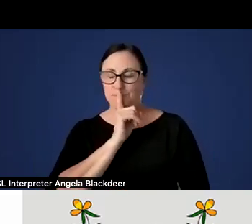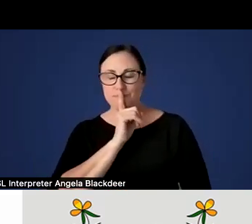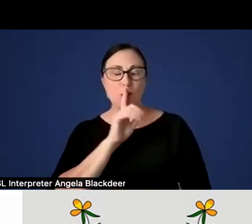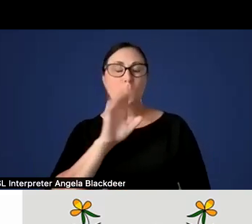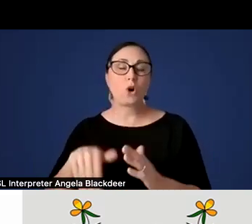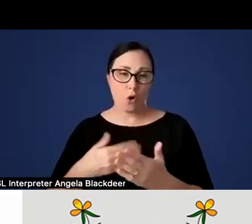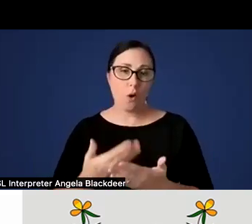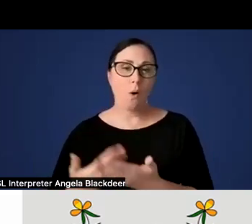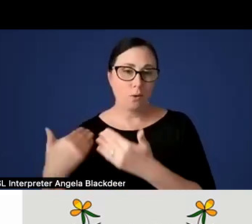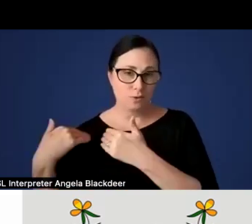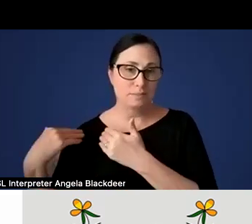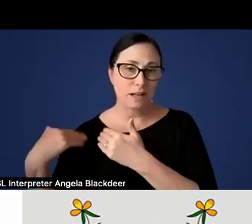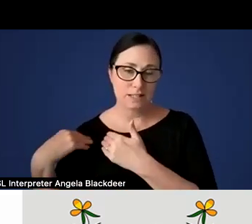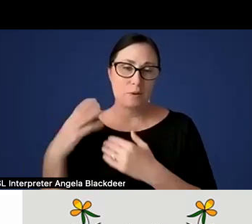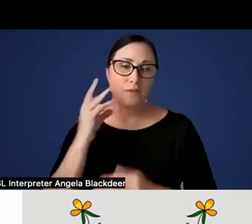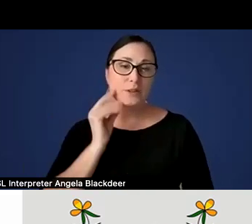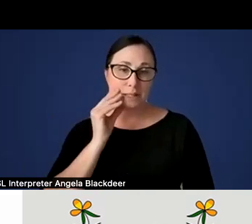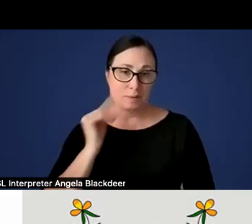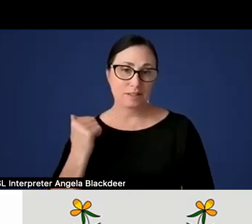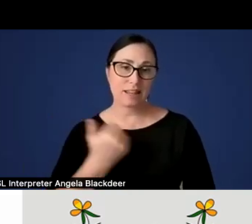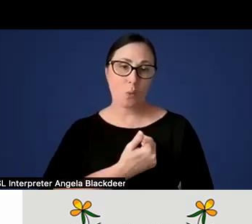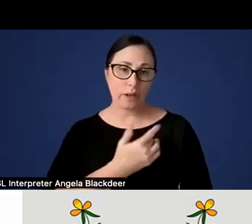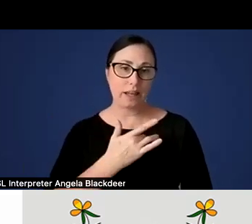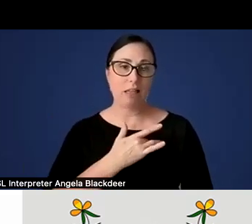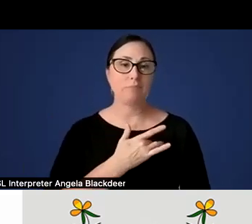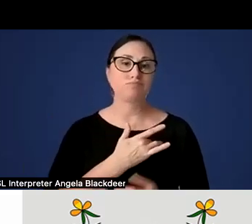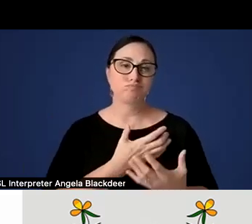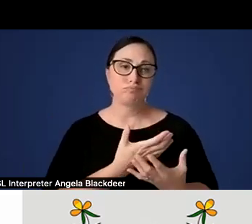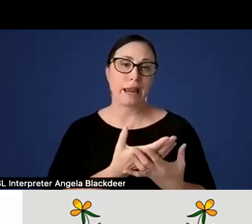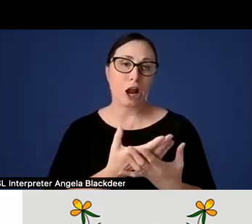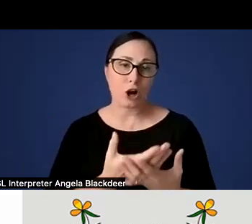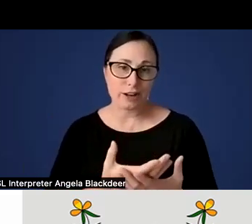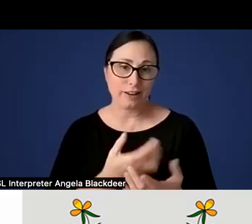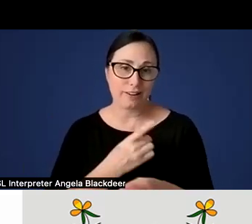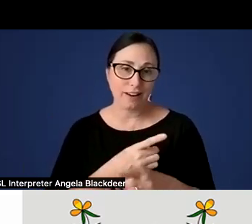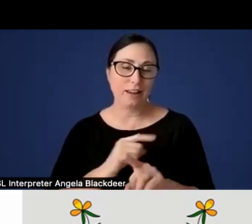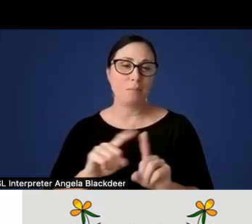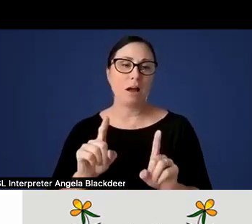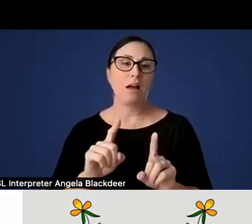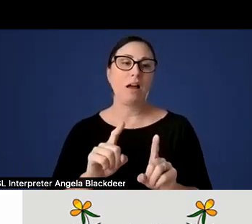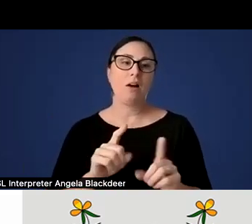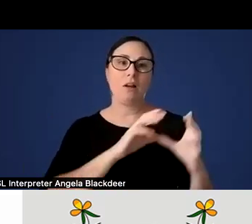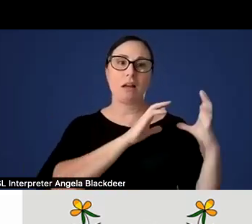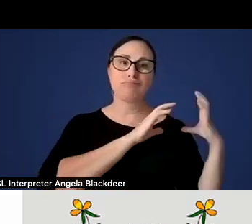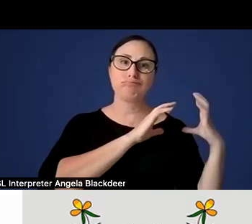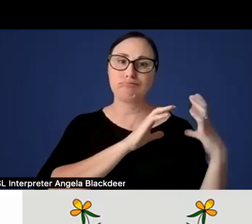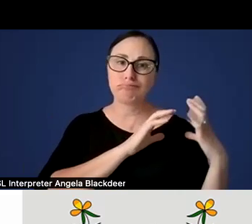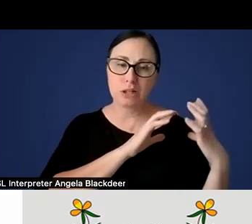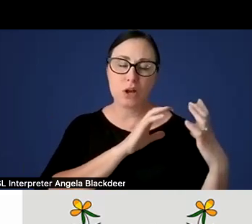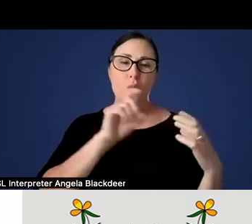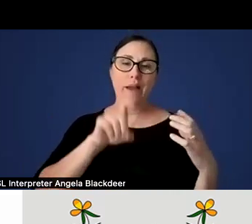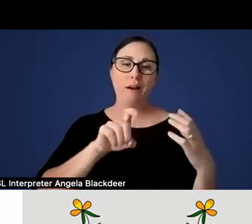the experiences that we carry, the stories that we carry. We all do, I think, have to learn